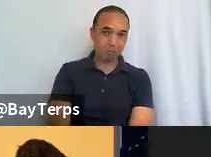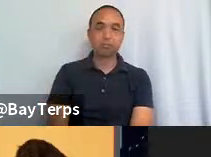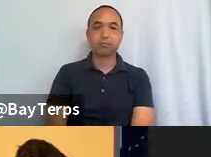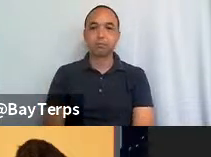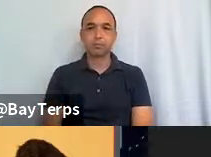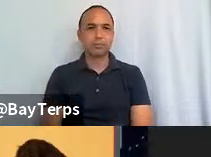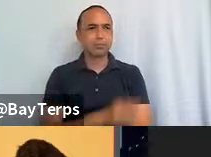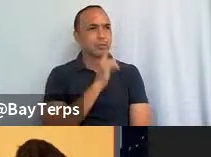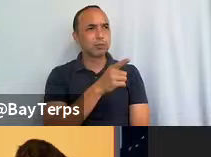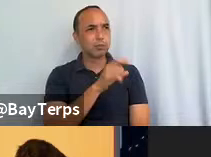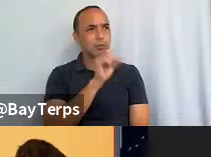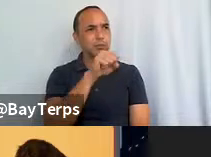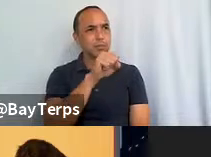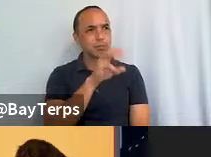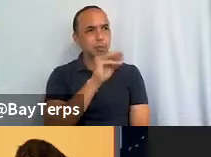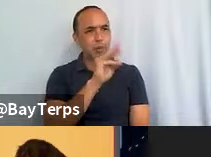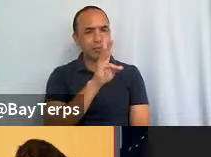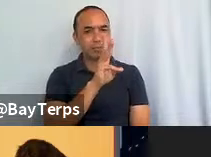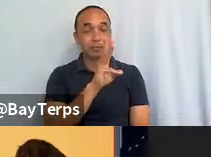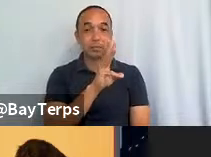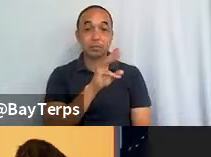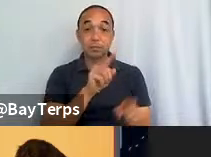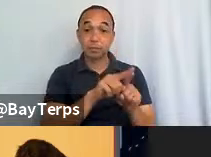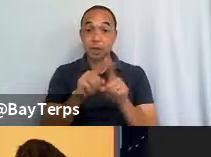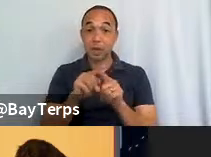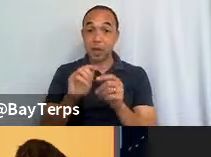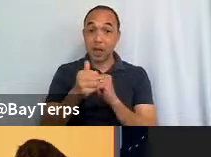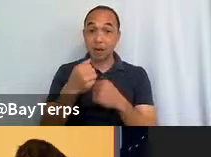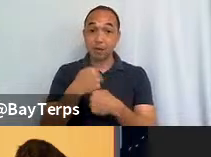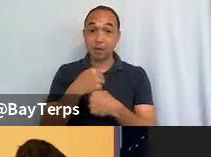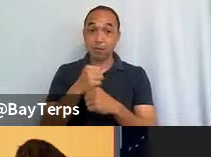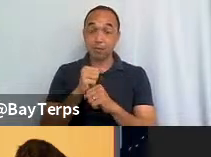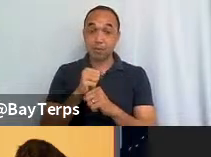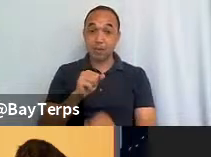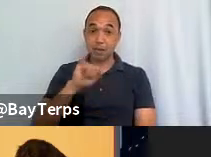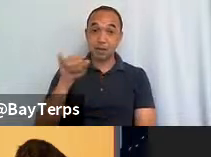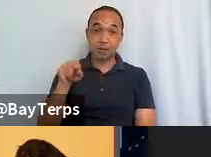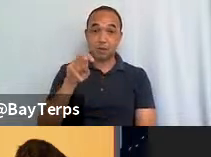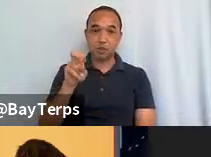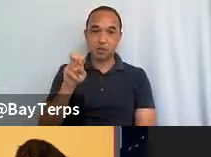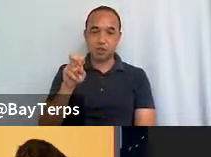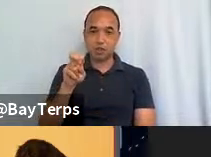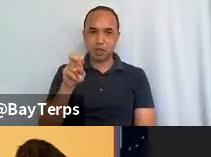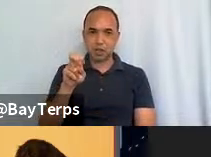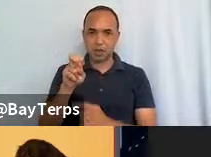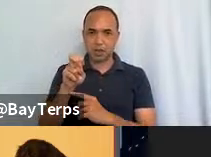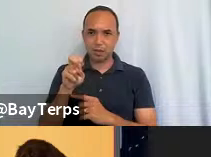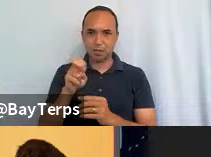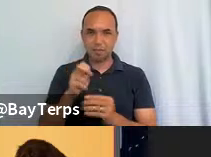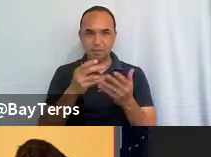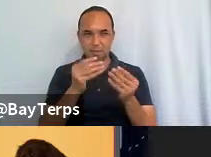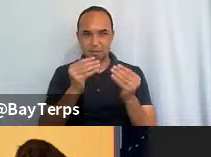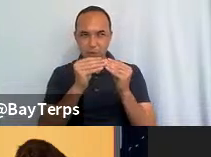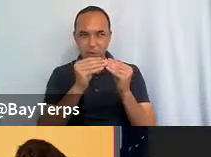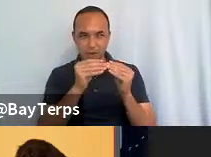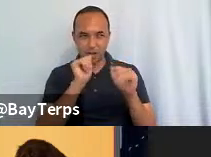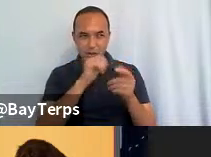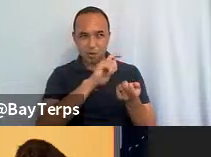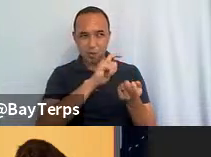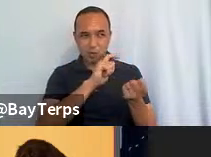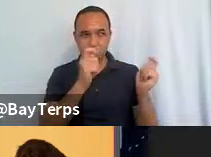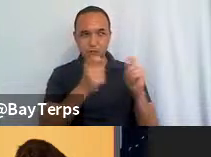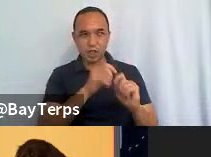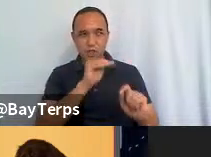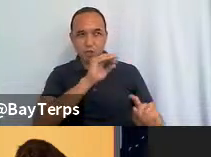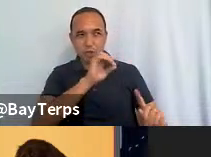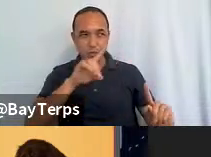Wow. Also, how do you make Jane more amenable to what's happening in the photo? Is there a way to change the mood of the person or the subject?